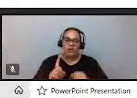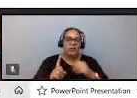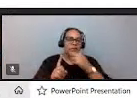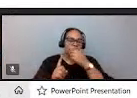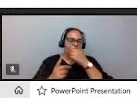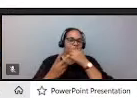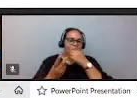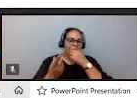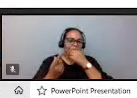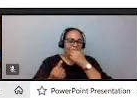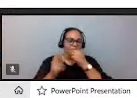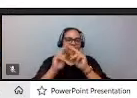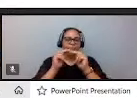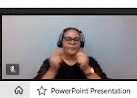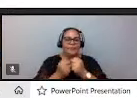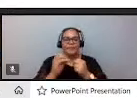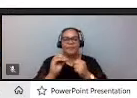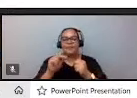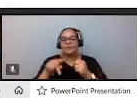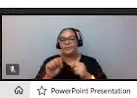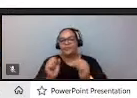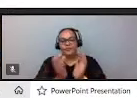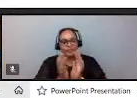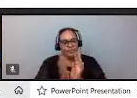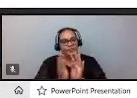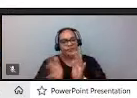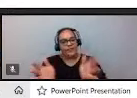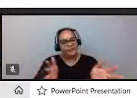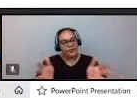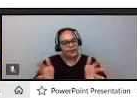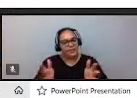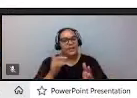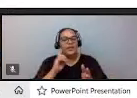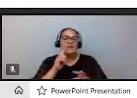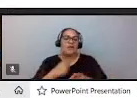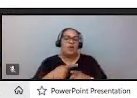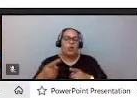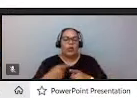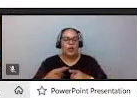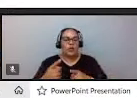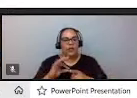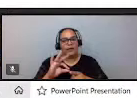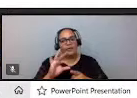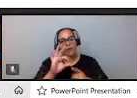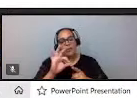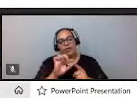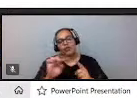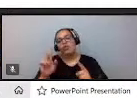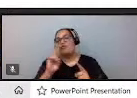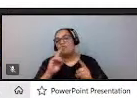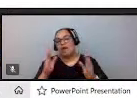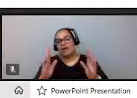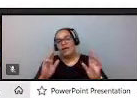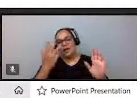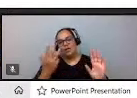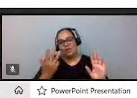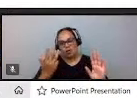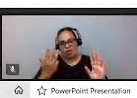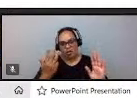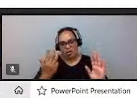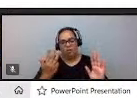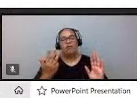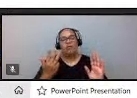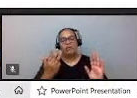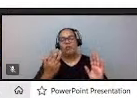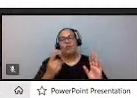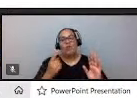uh into our national Ops meetings these are facilitated um every weekday from Monday to Friday at 9:00